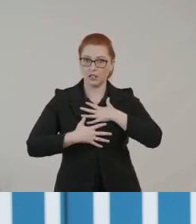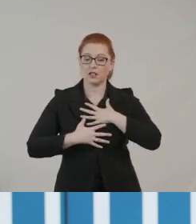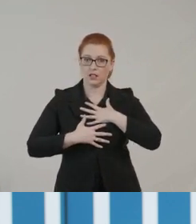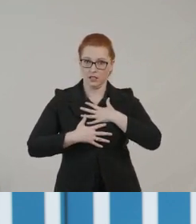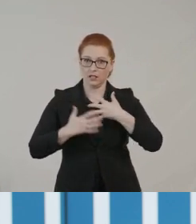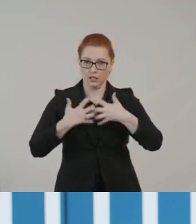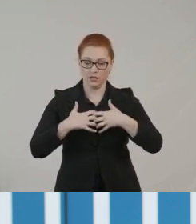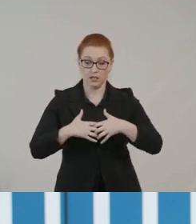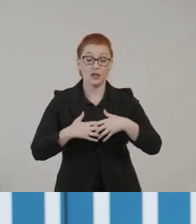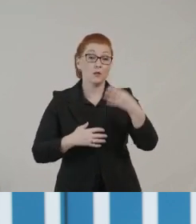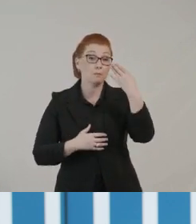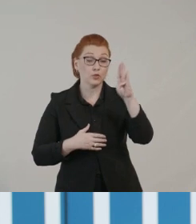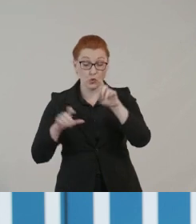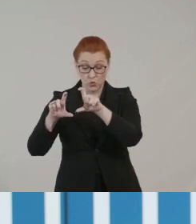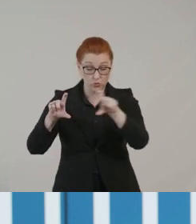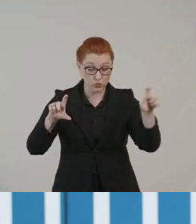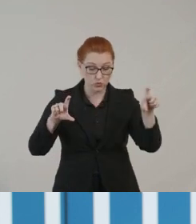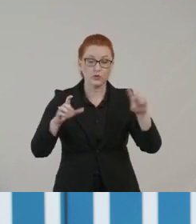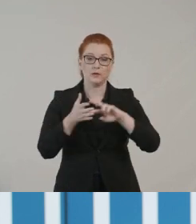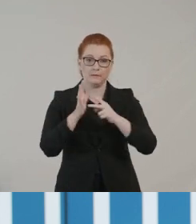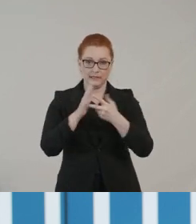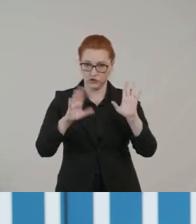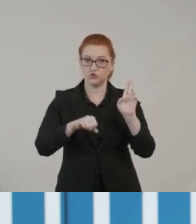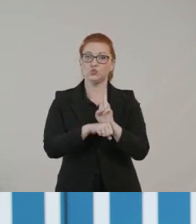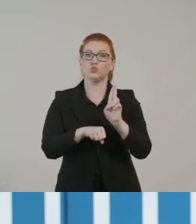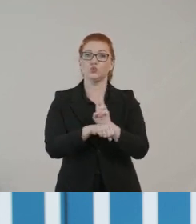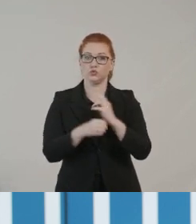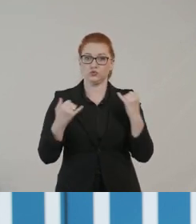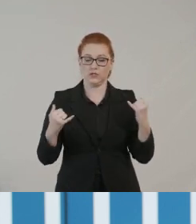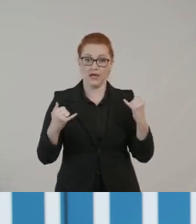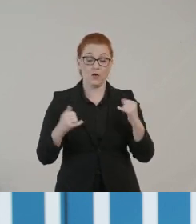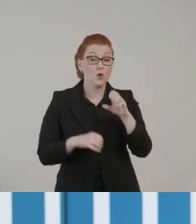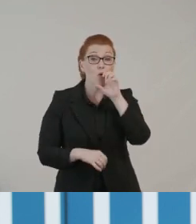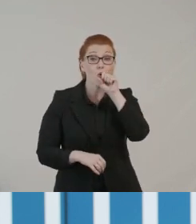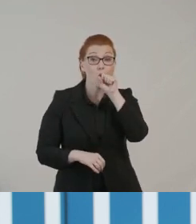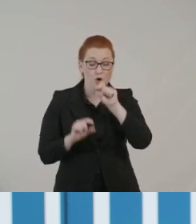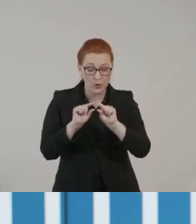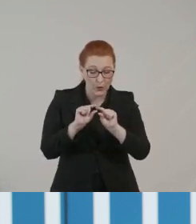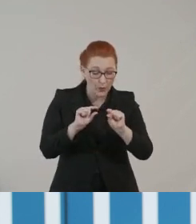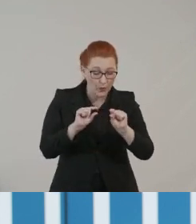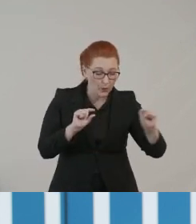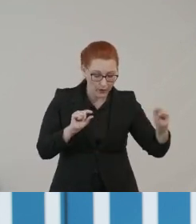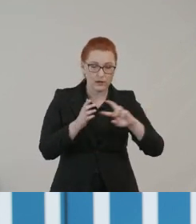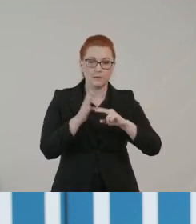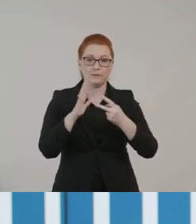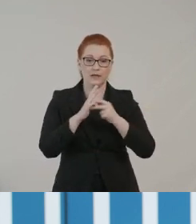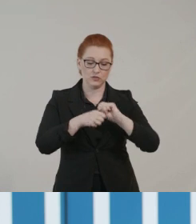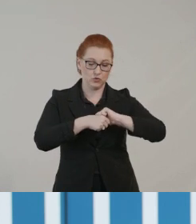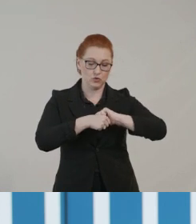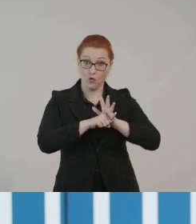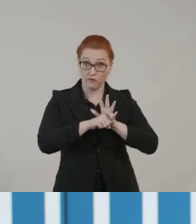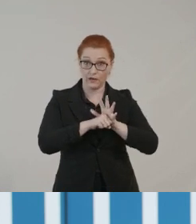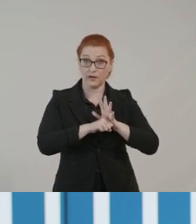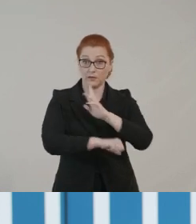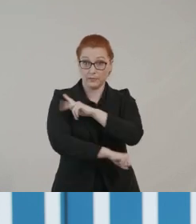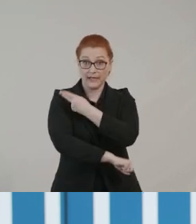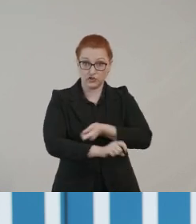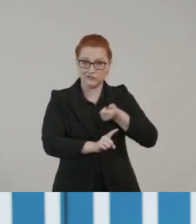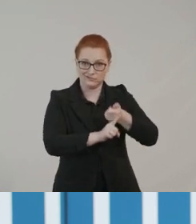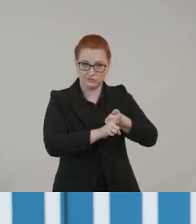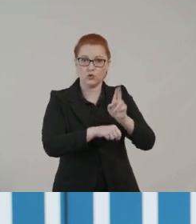in use, and orange shows the ventilators used by COVID-19 patients.